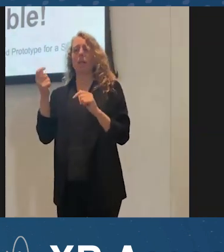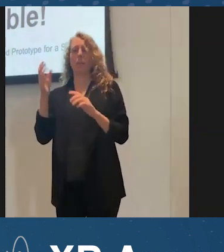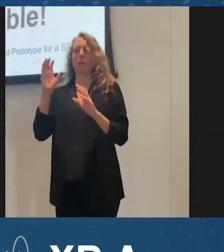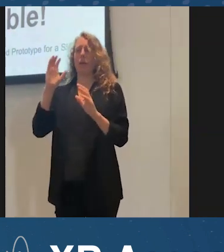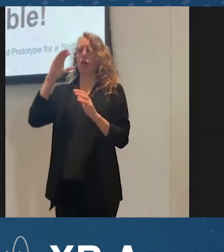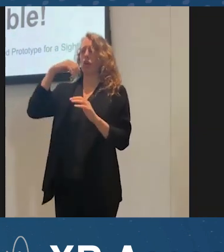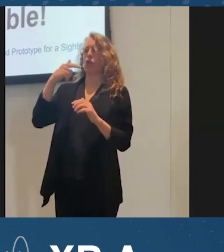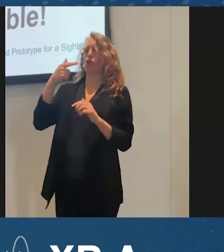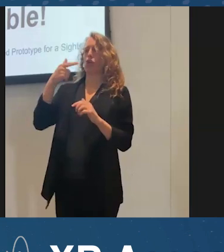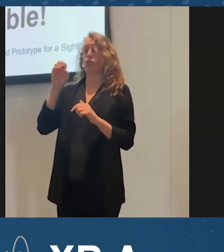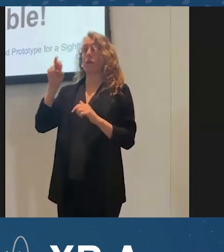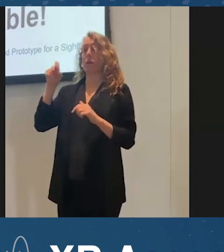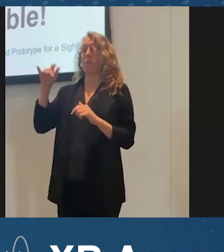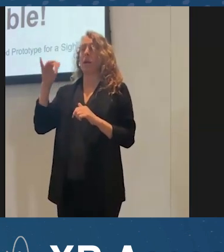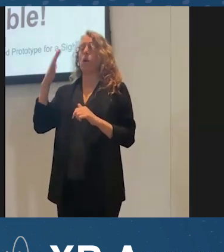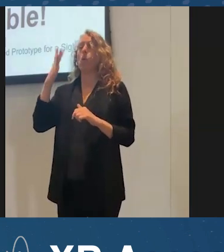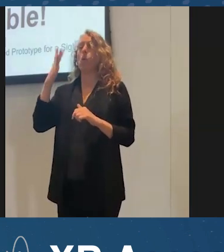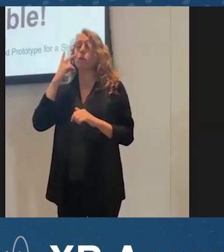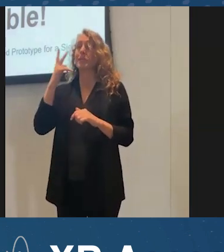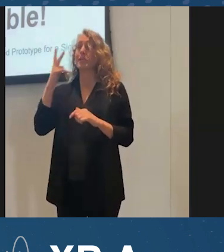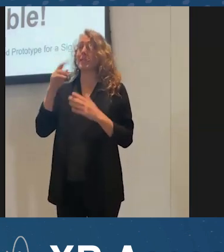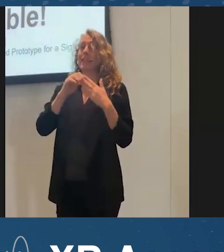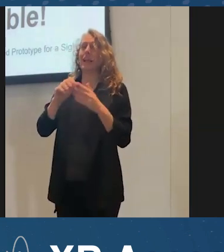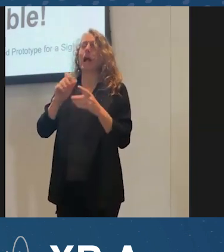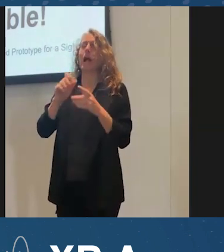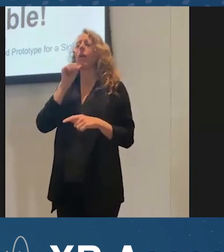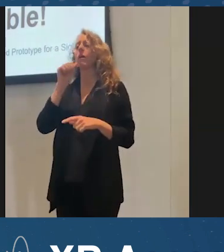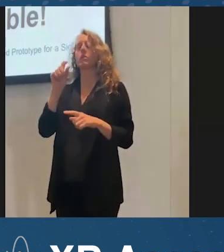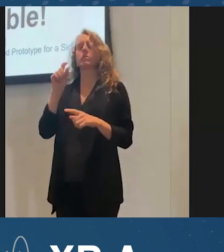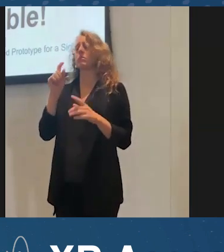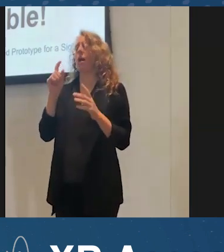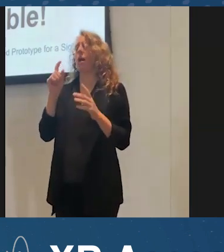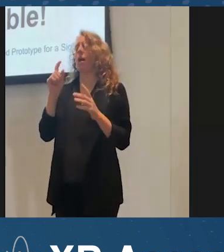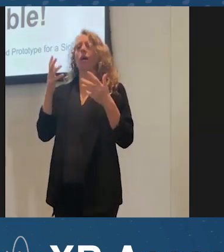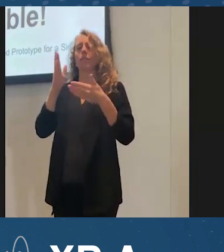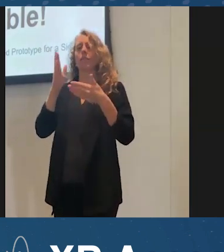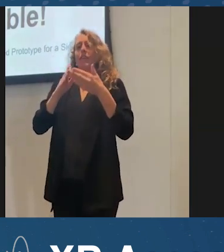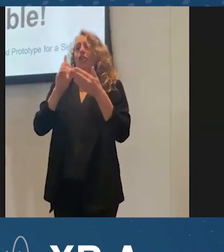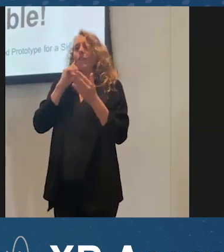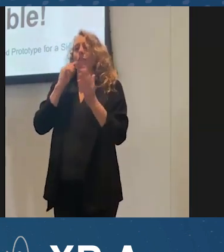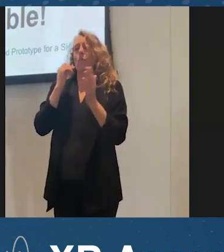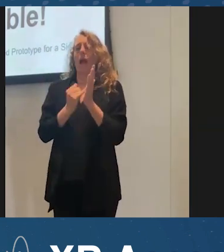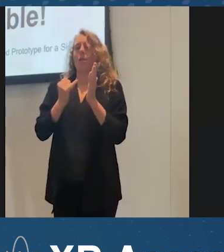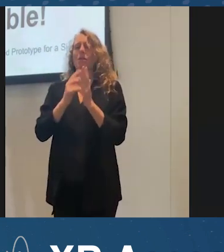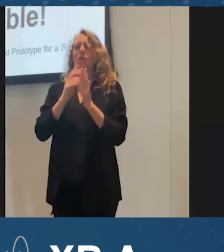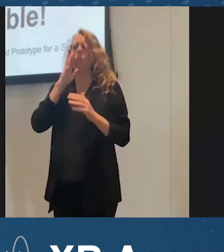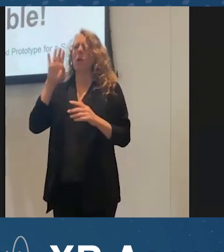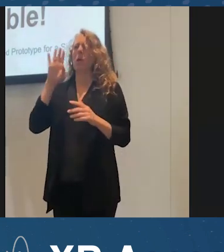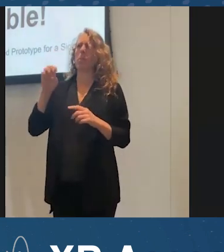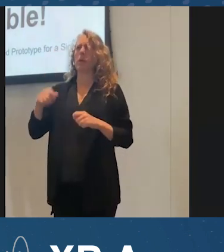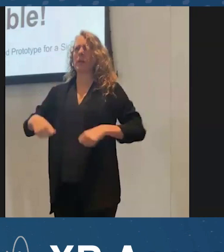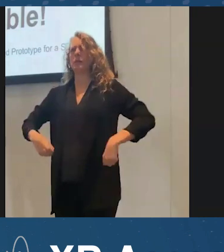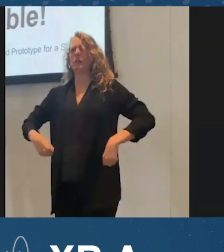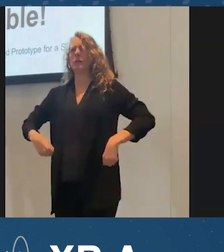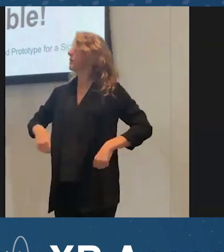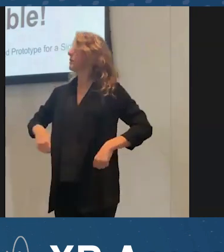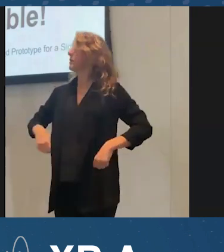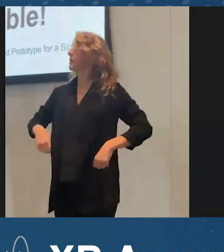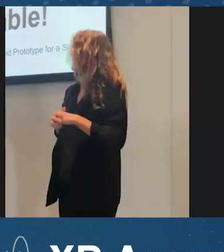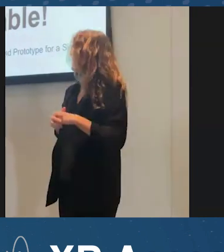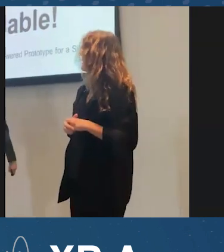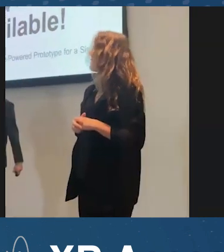guide, because it's not animated yet or rigged for animation. So it'll just be this aggressively posing